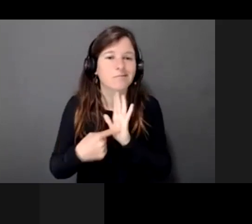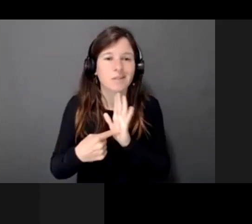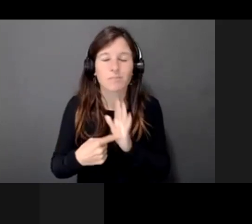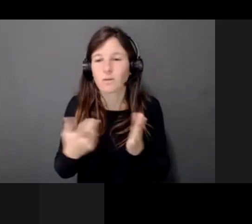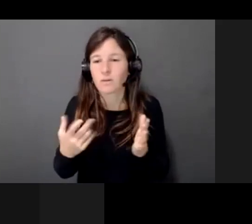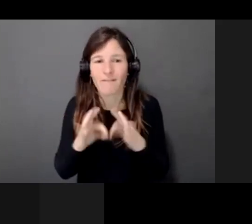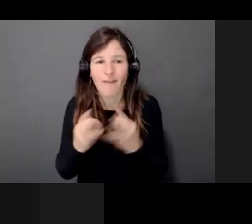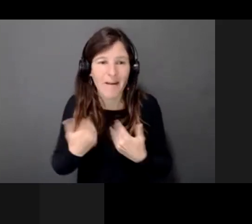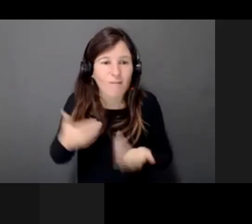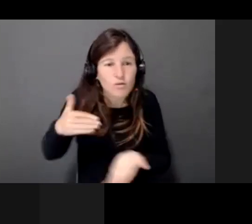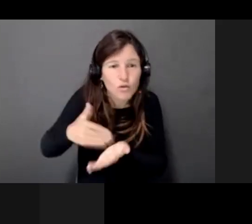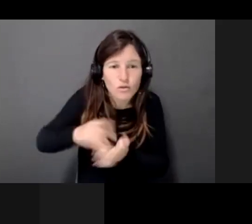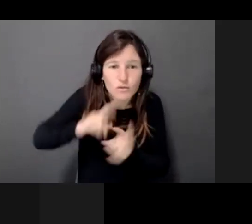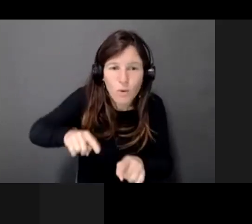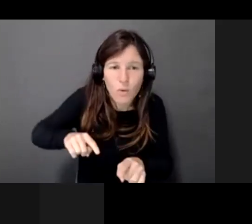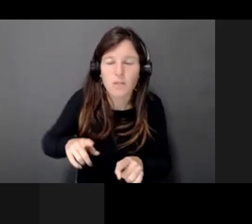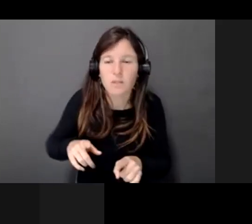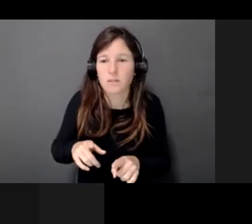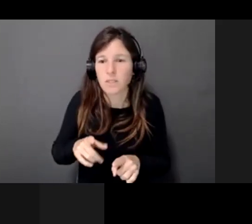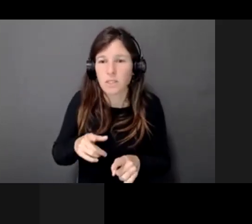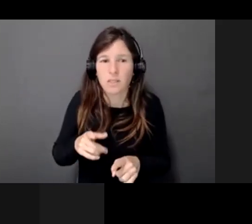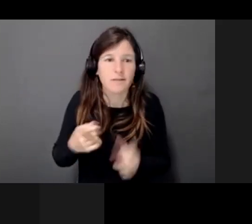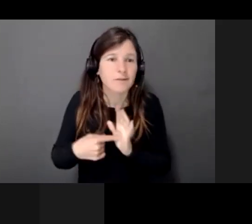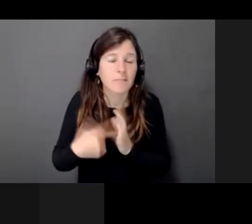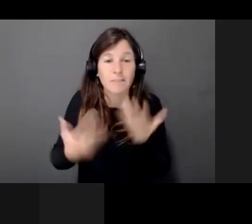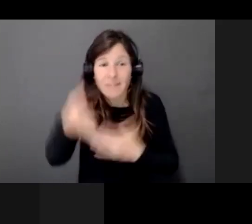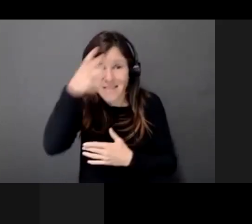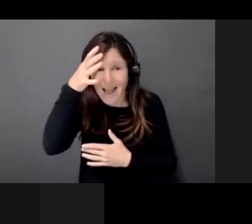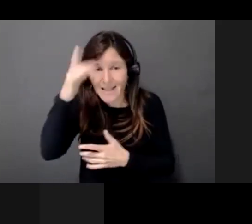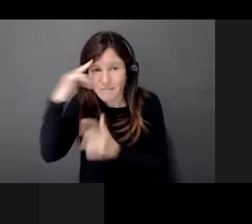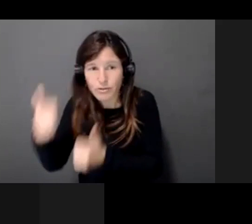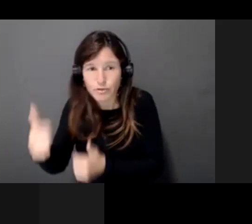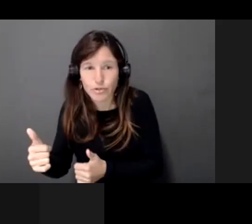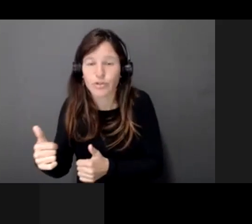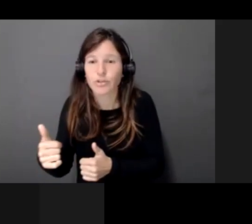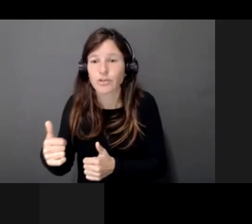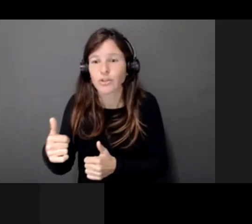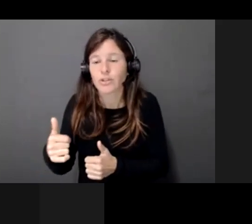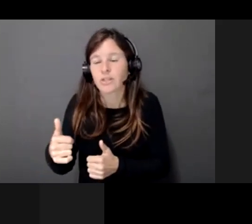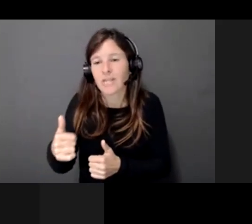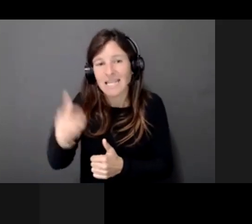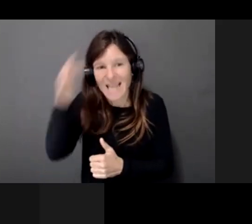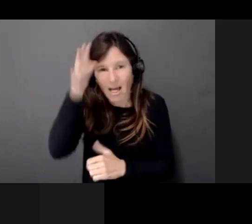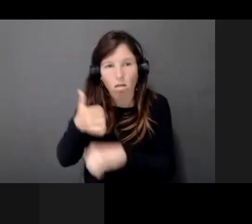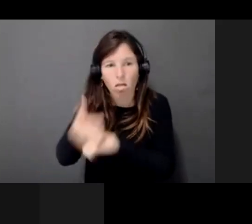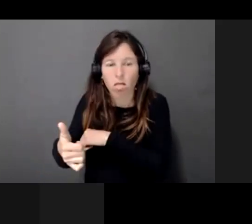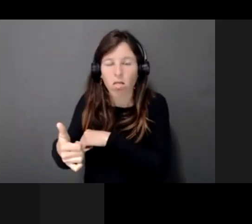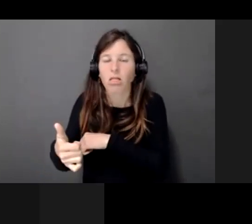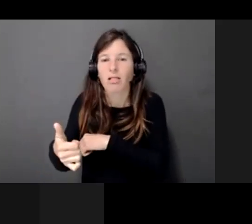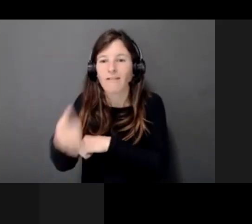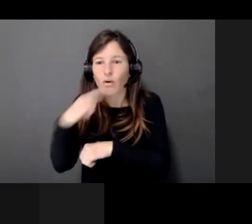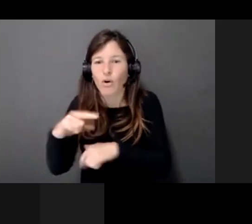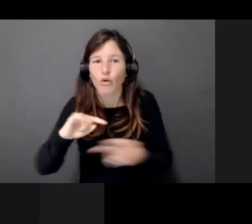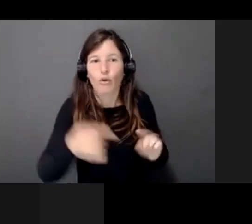about how dad has been, how the dementia is affecting dad, or what have you. The more